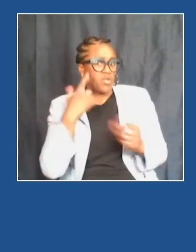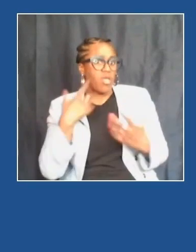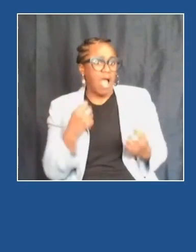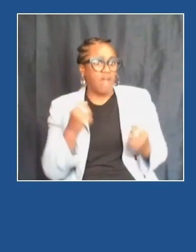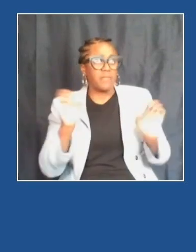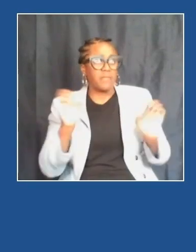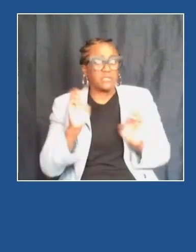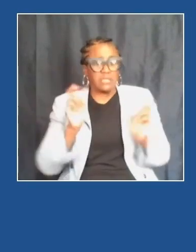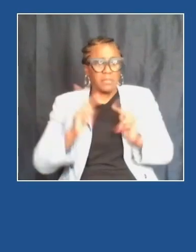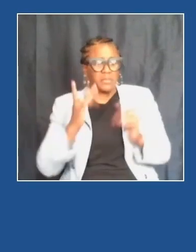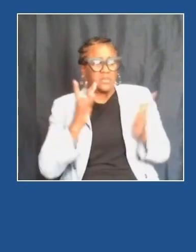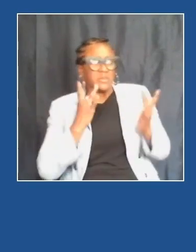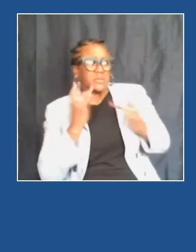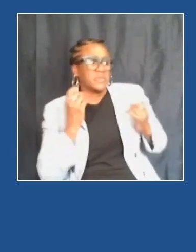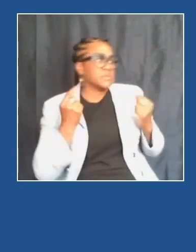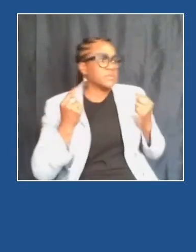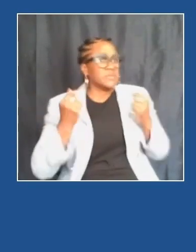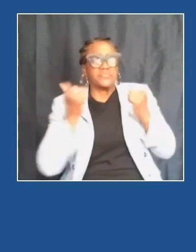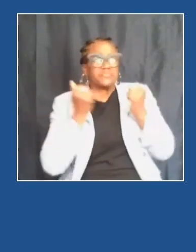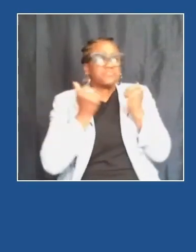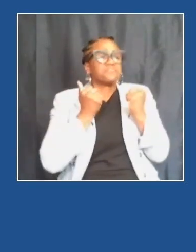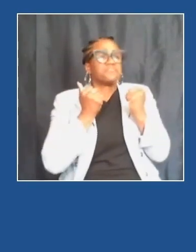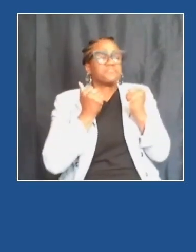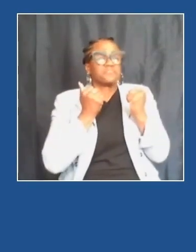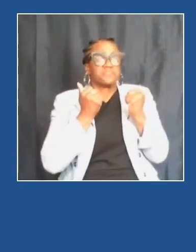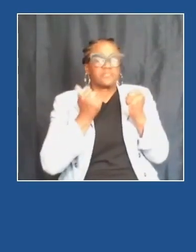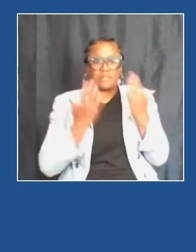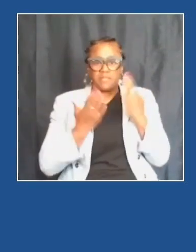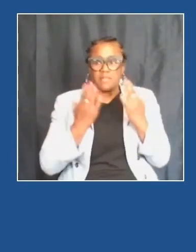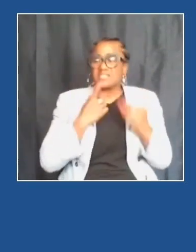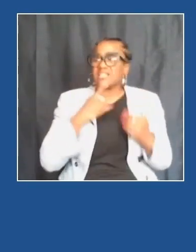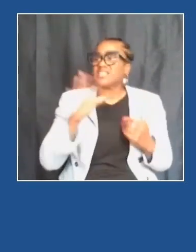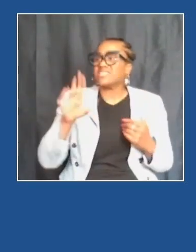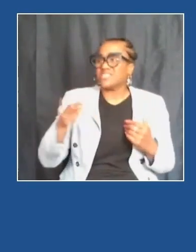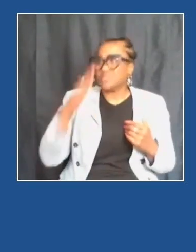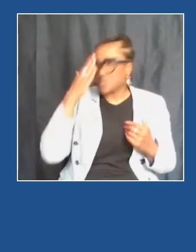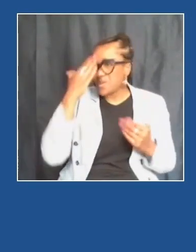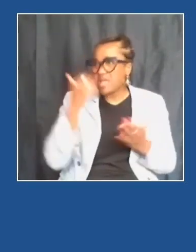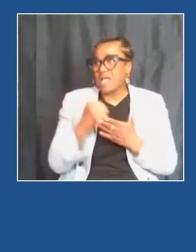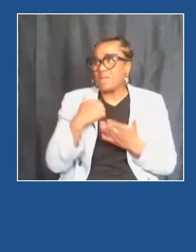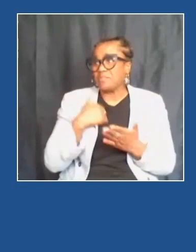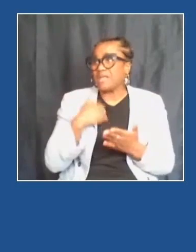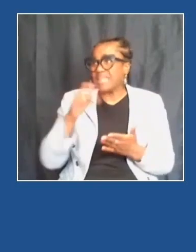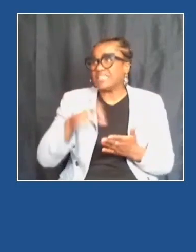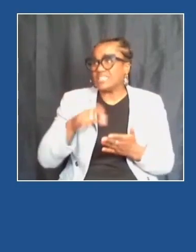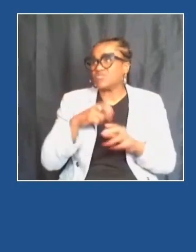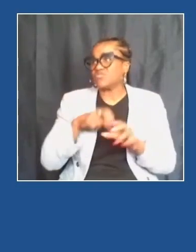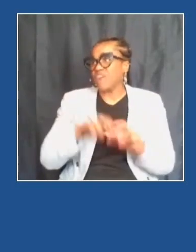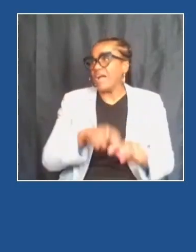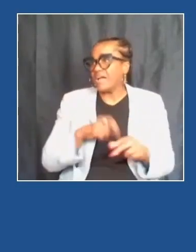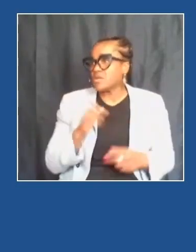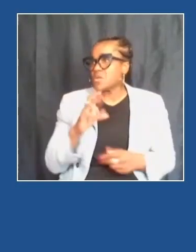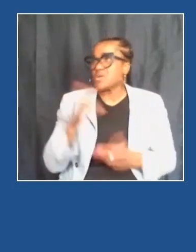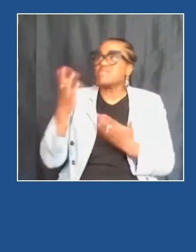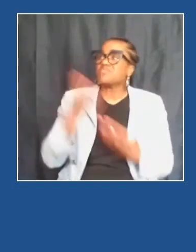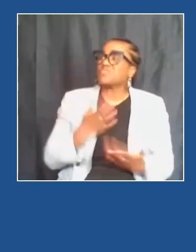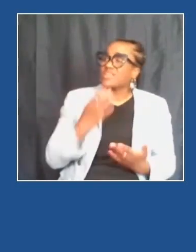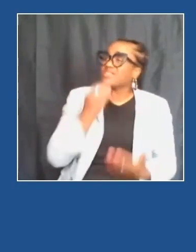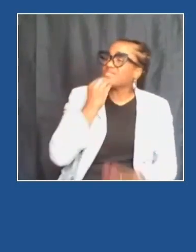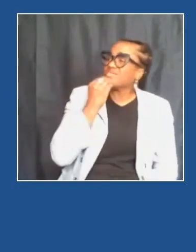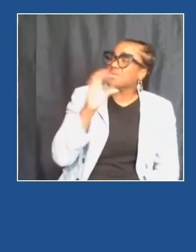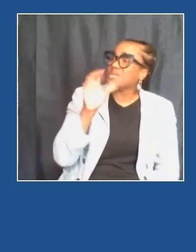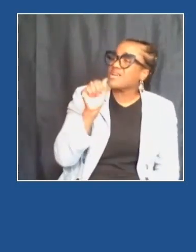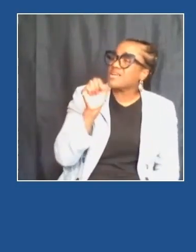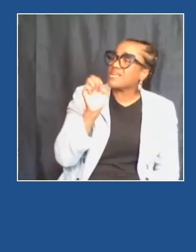what to do. And so it's important to say, it would be really helpful if you could give me a ride, or you could bring us a casserole,